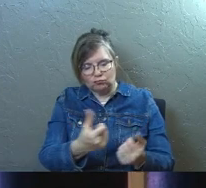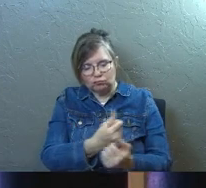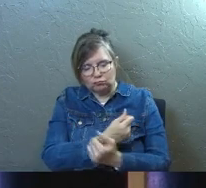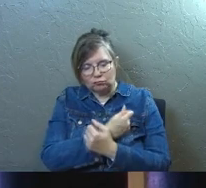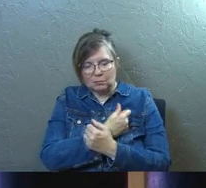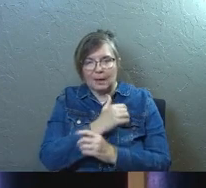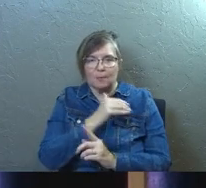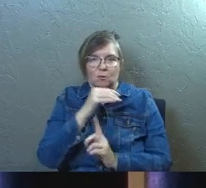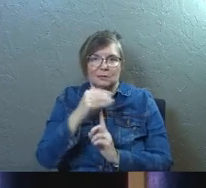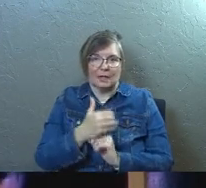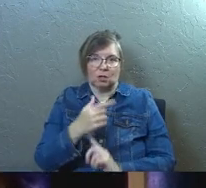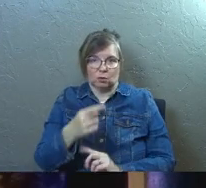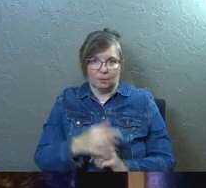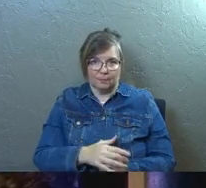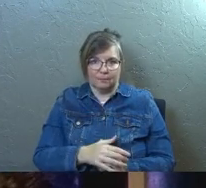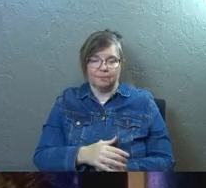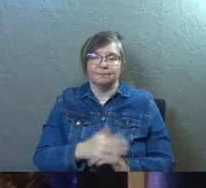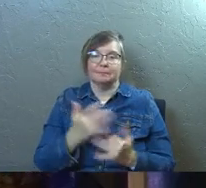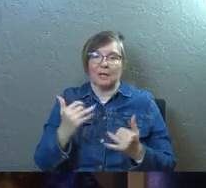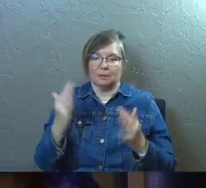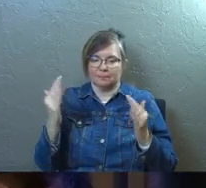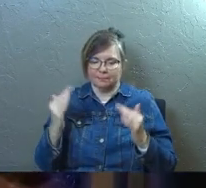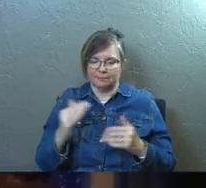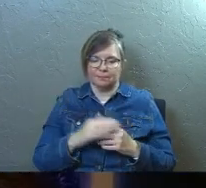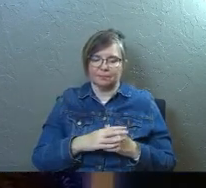of it. Okay, now let's read this.